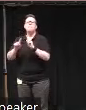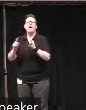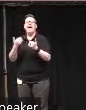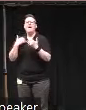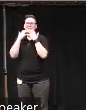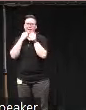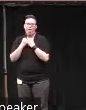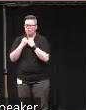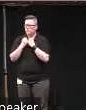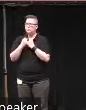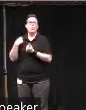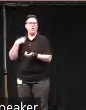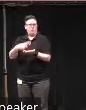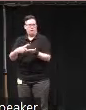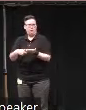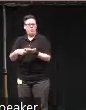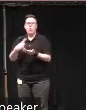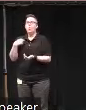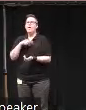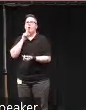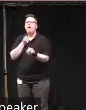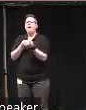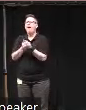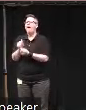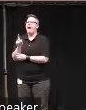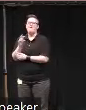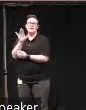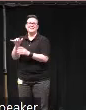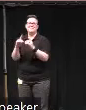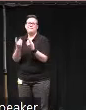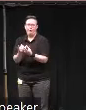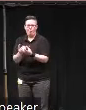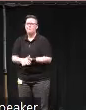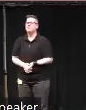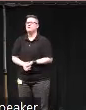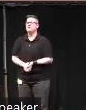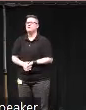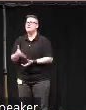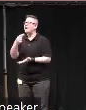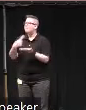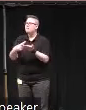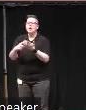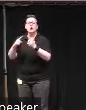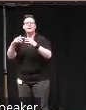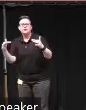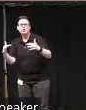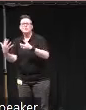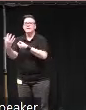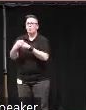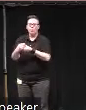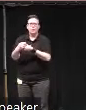We talked about how we are an advocacy department. We talked about diversity and inclusion